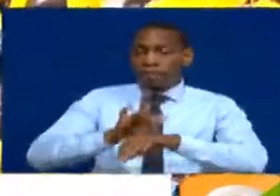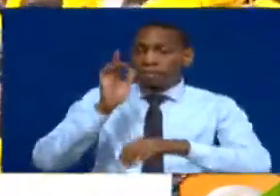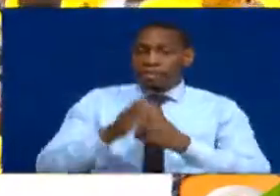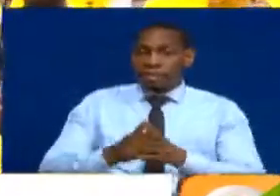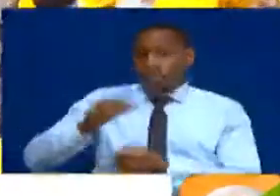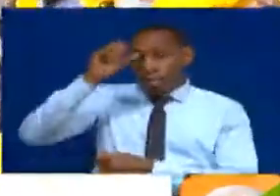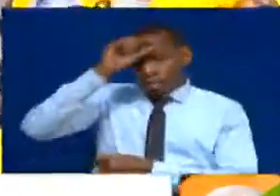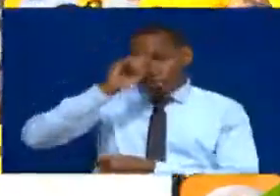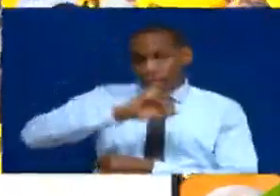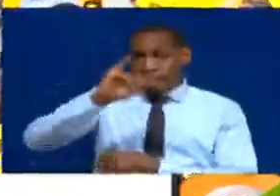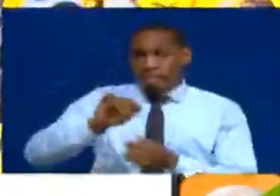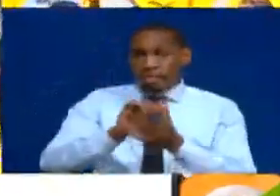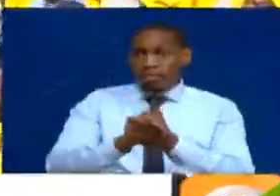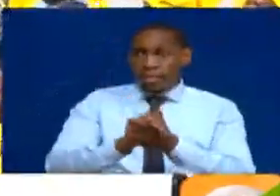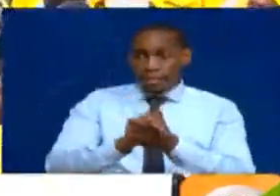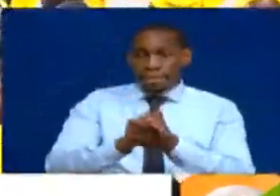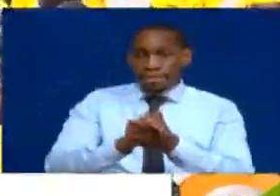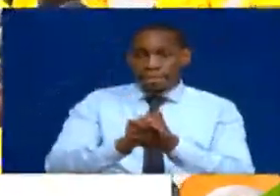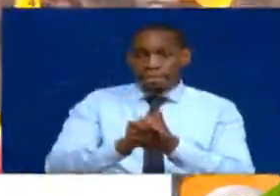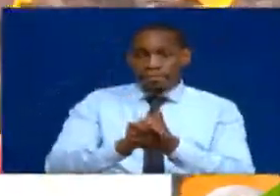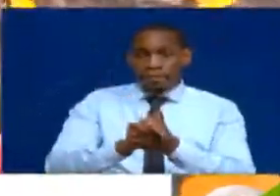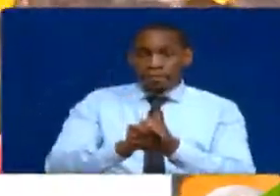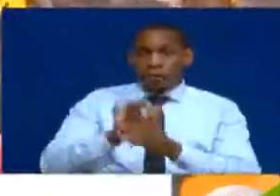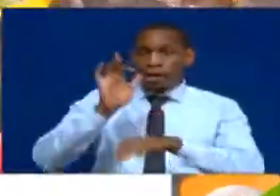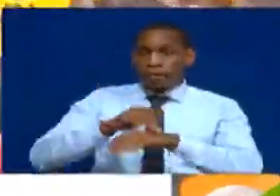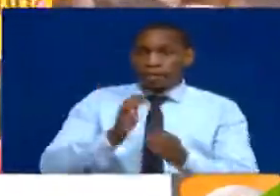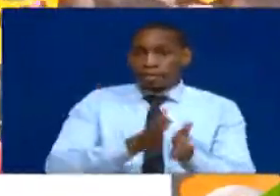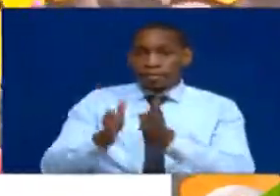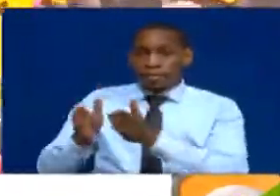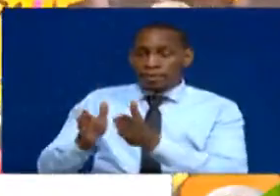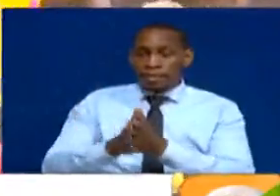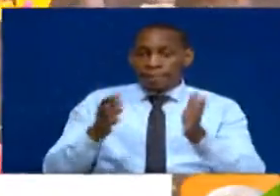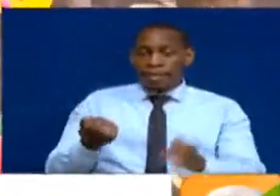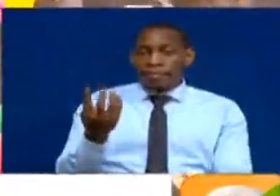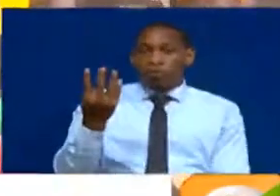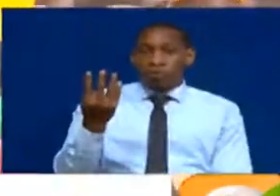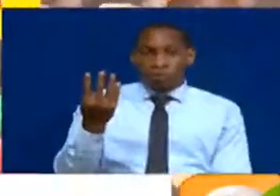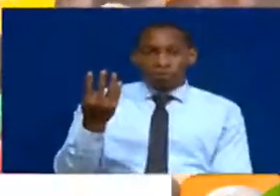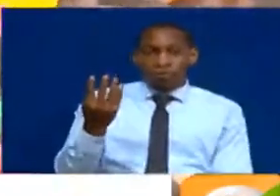wakasambaratisha serikali ya Jubilee, wakasambaratisha mpango ya Big Four,